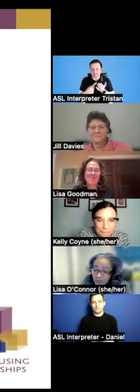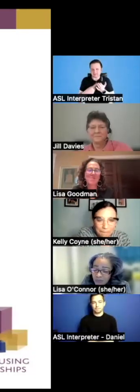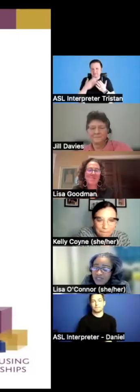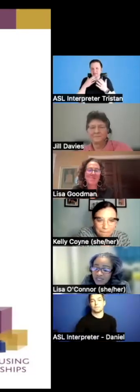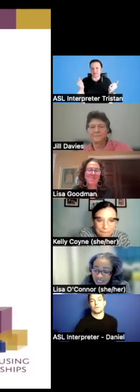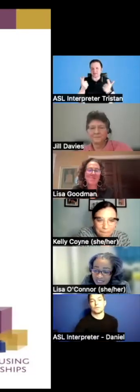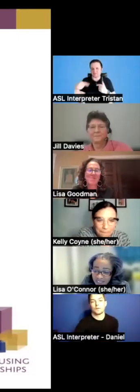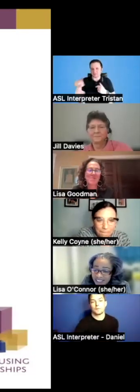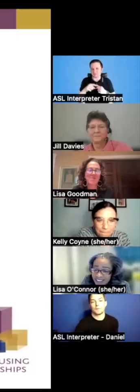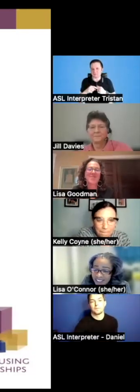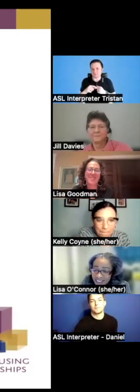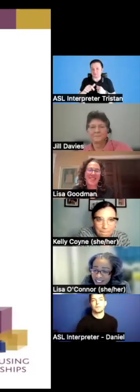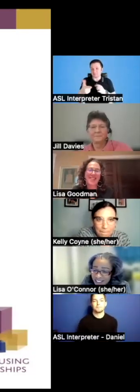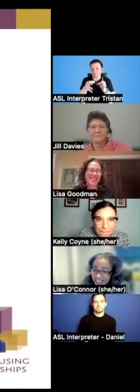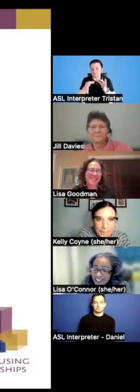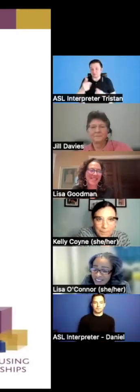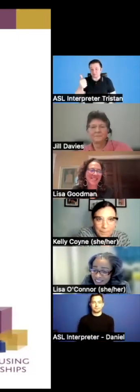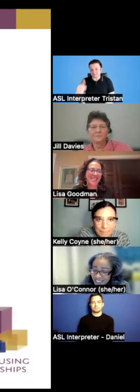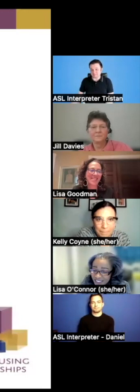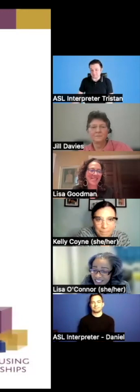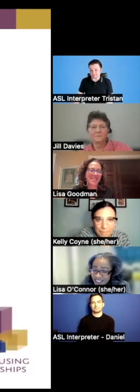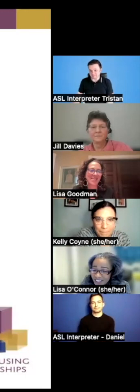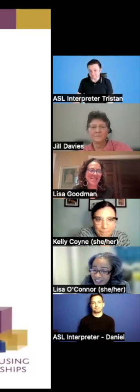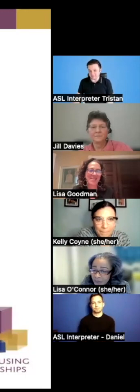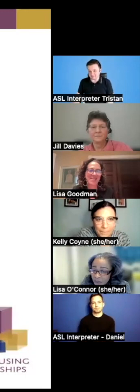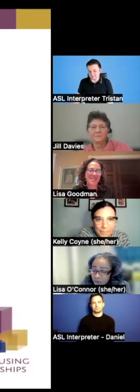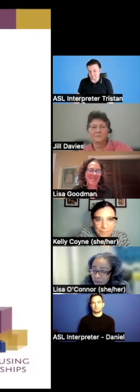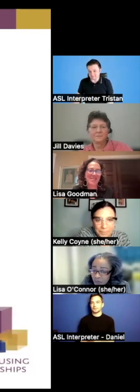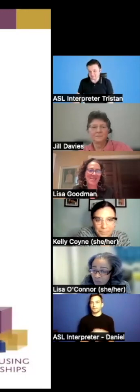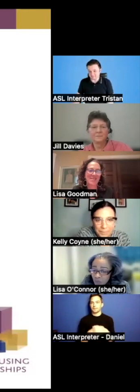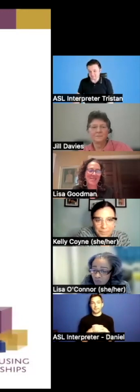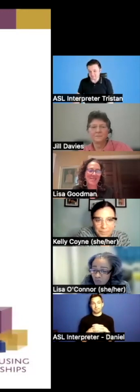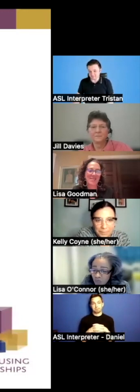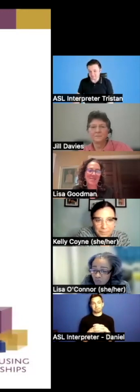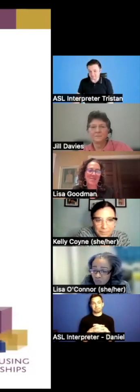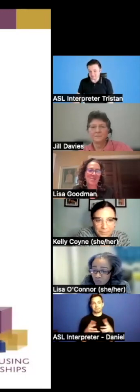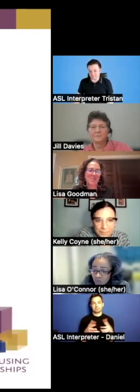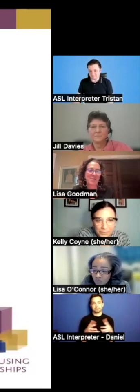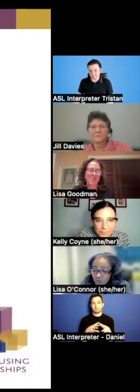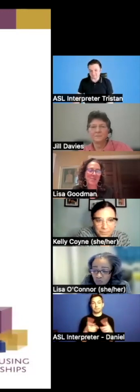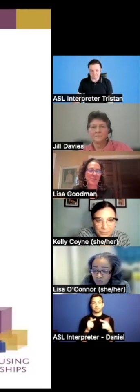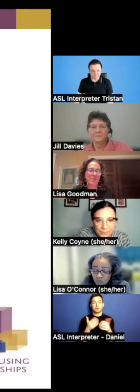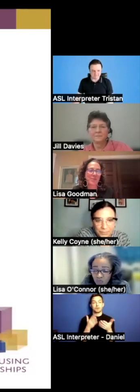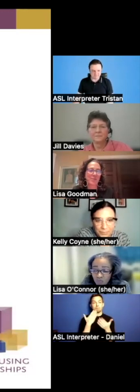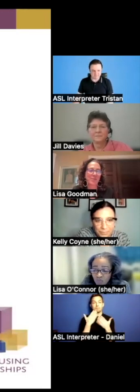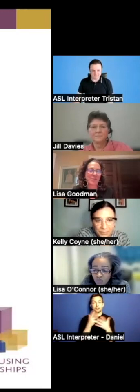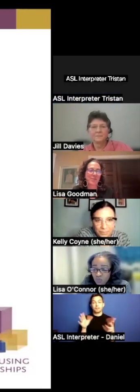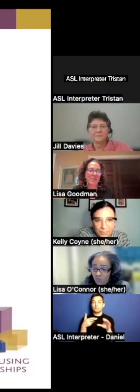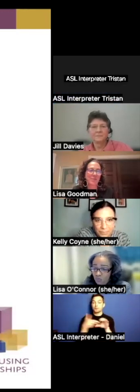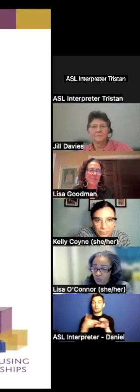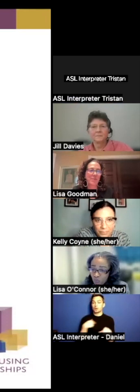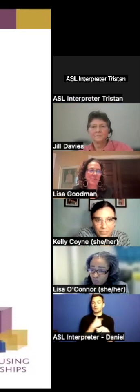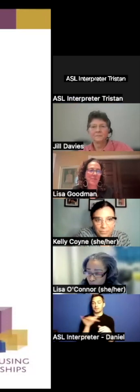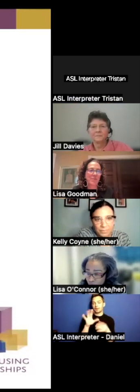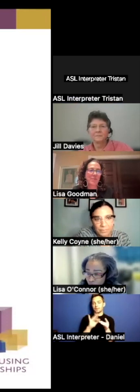all. And now just hit it back to Heidi. Thank you all so much again for joining us. And as we